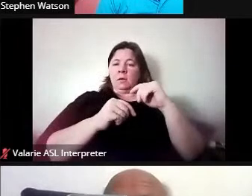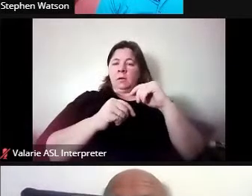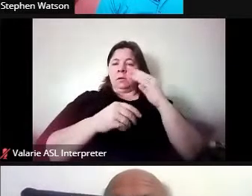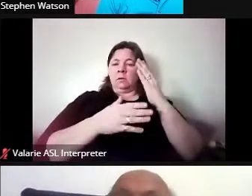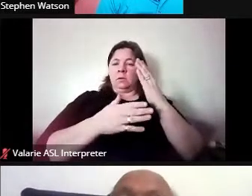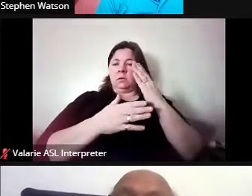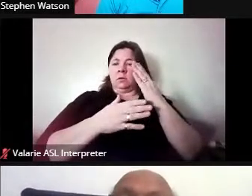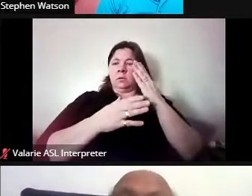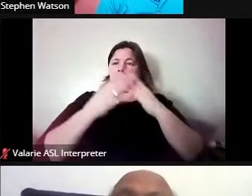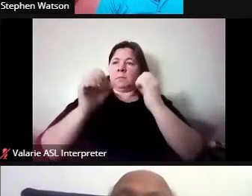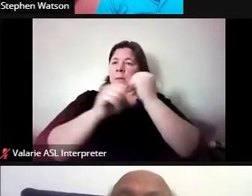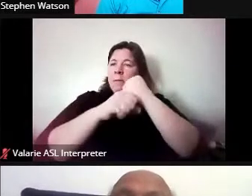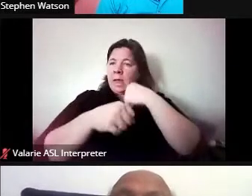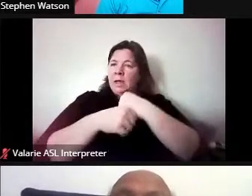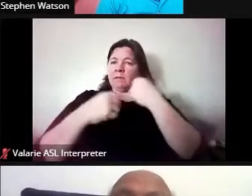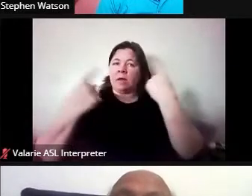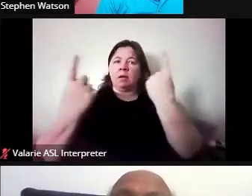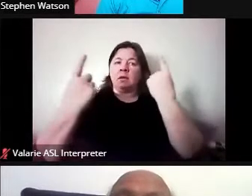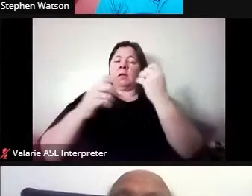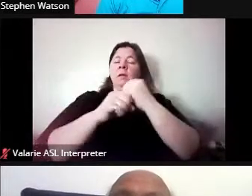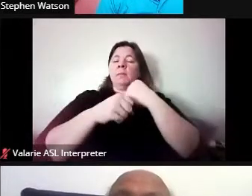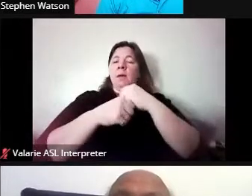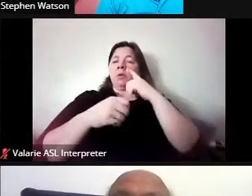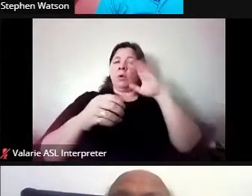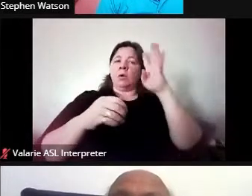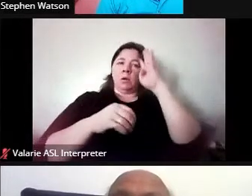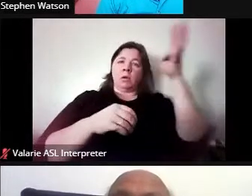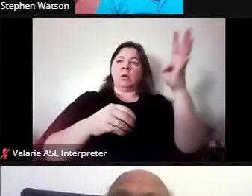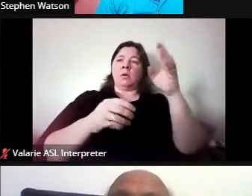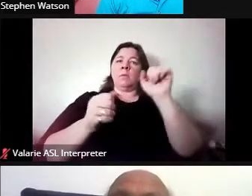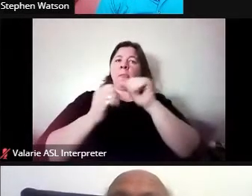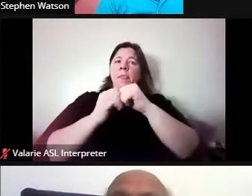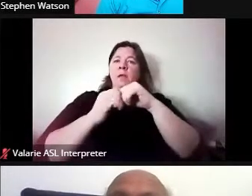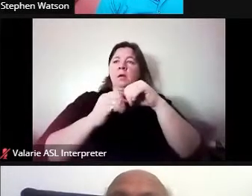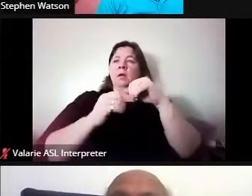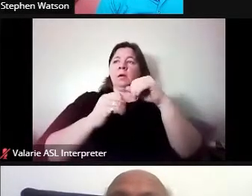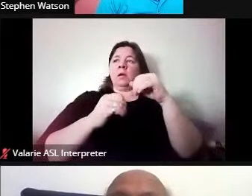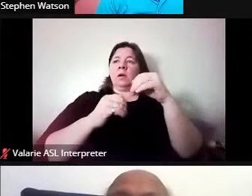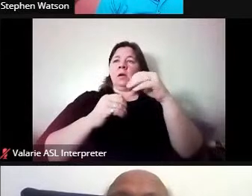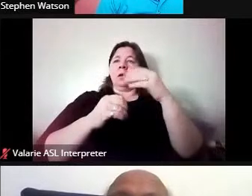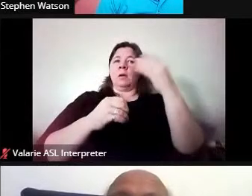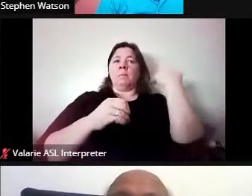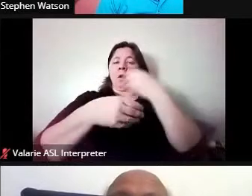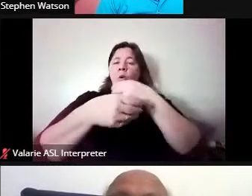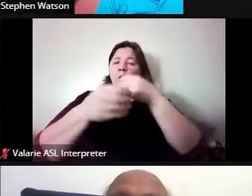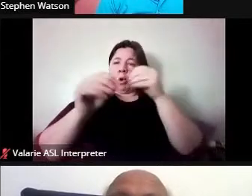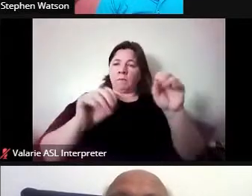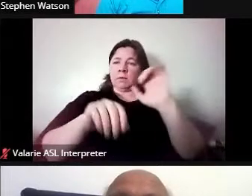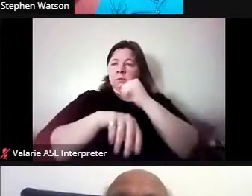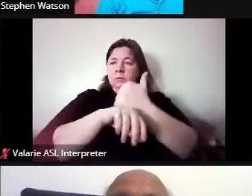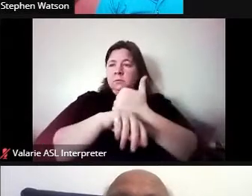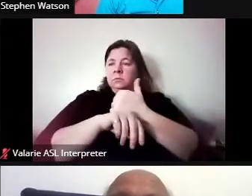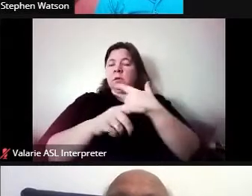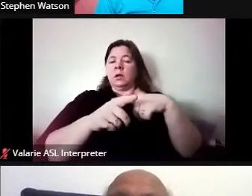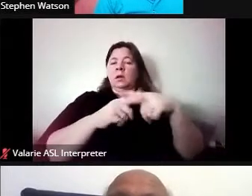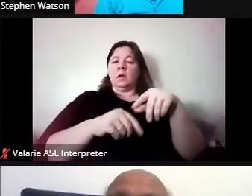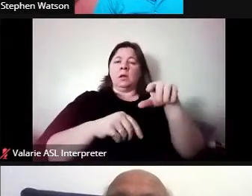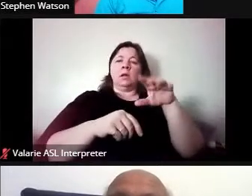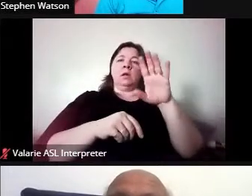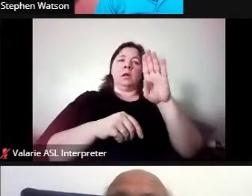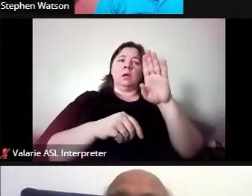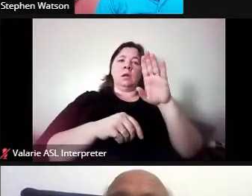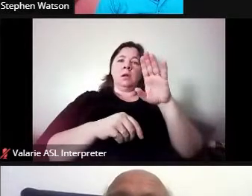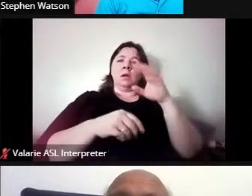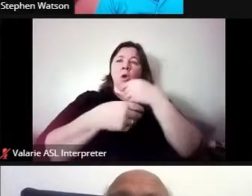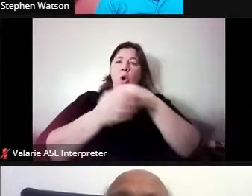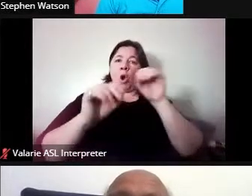some manufacturing stage or something like that. Then we came up with the Kolkata office, and after that, Bangalore office. So